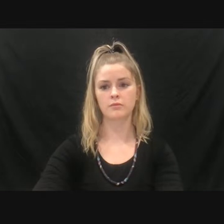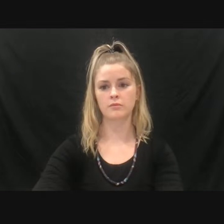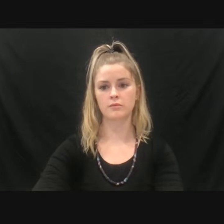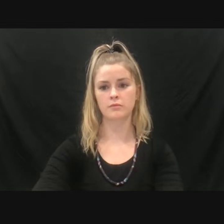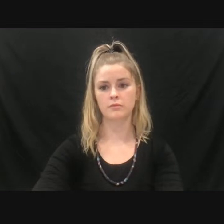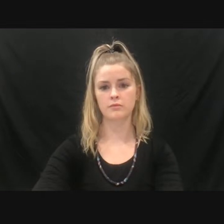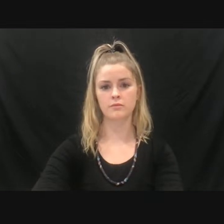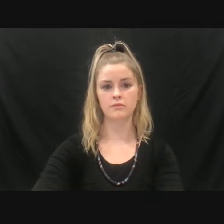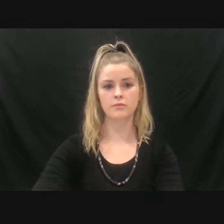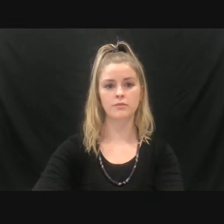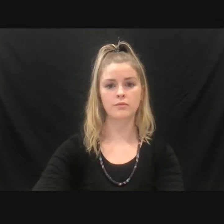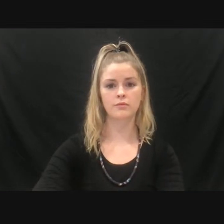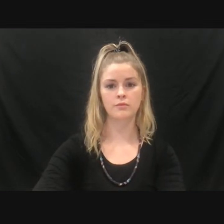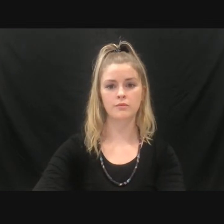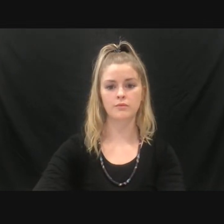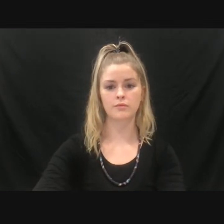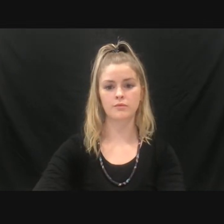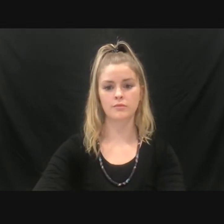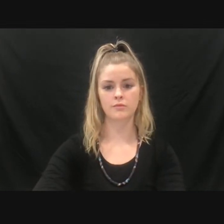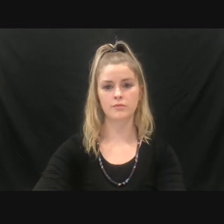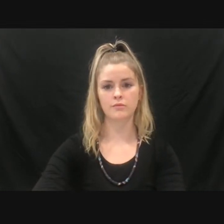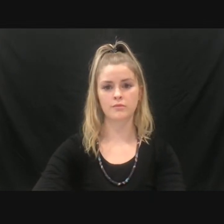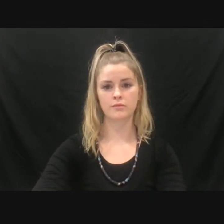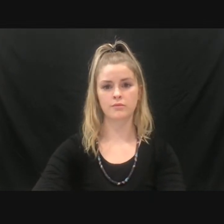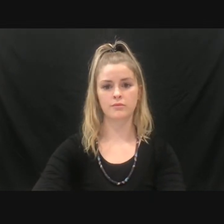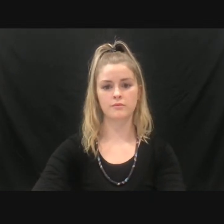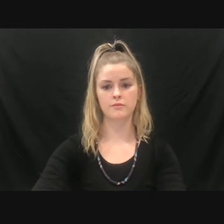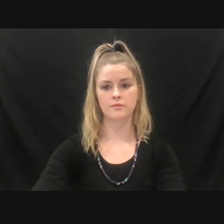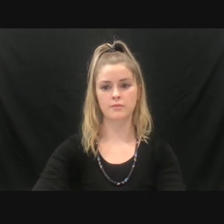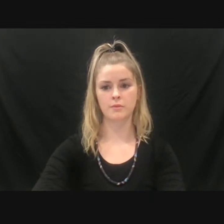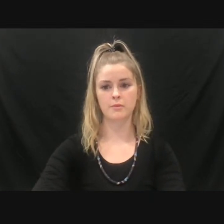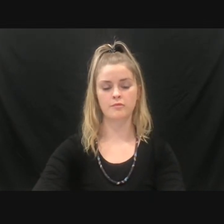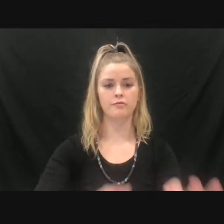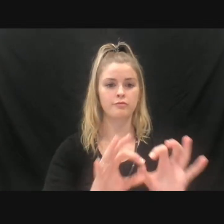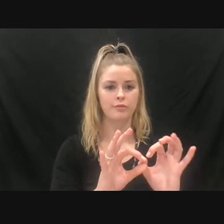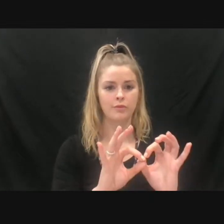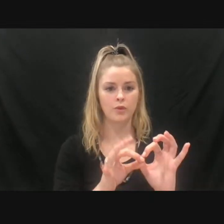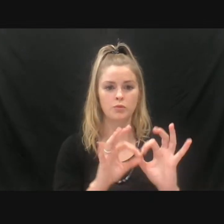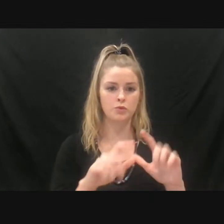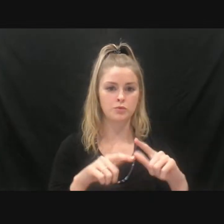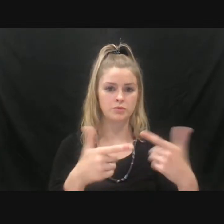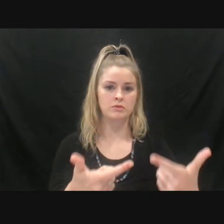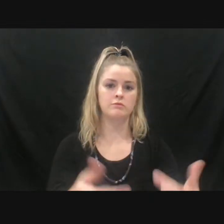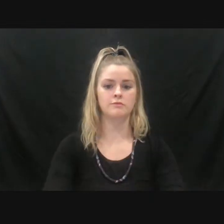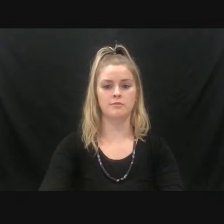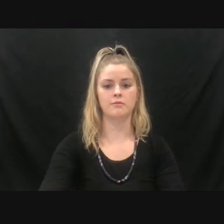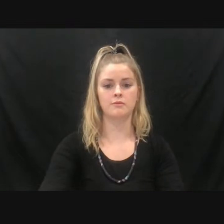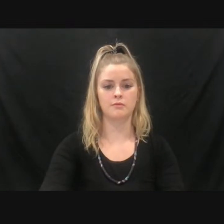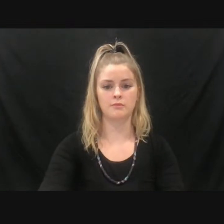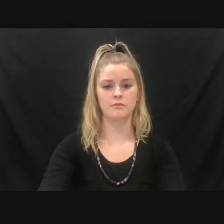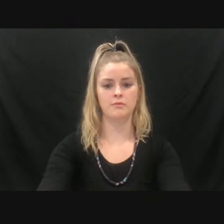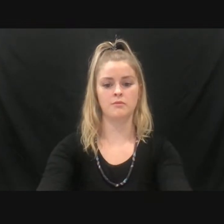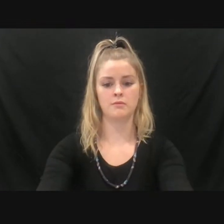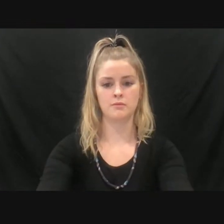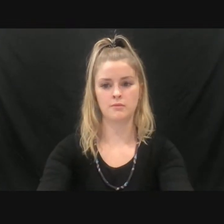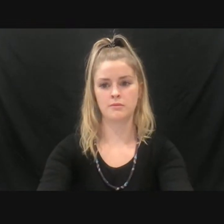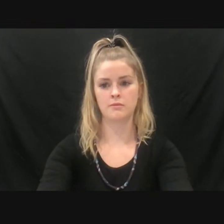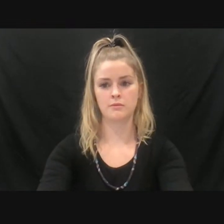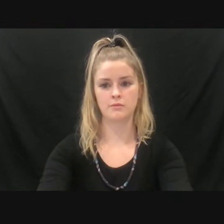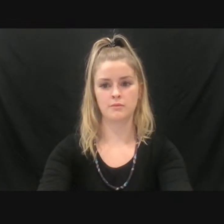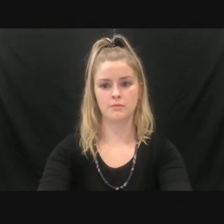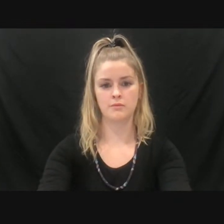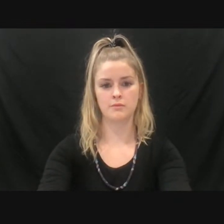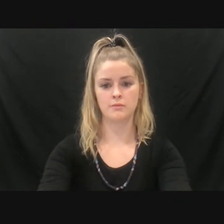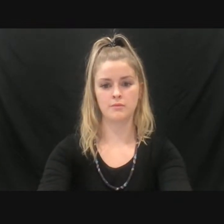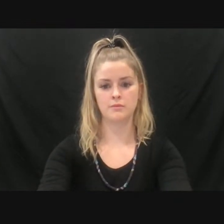Europeans arrived in the early 17th century, and by 1800, the Indian settlements had been driven